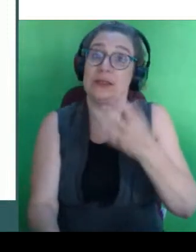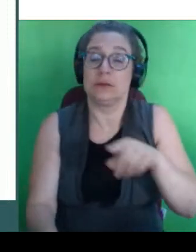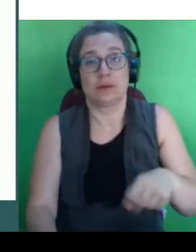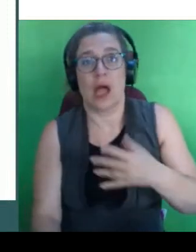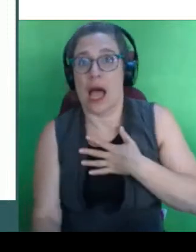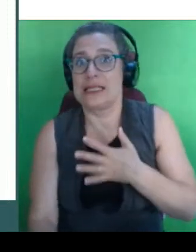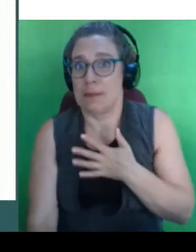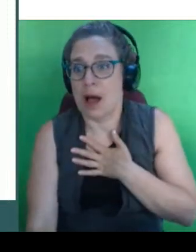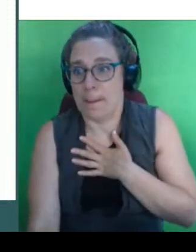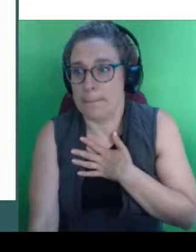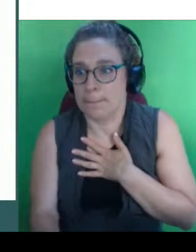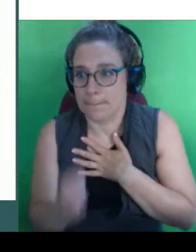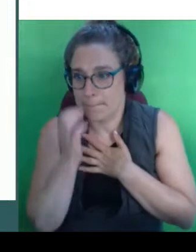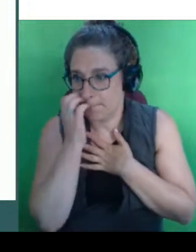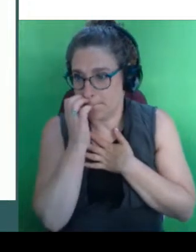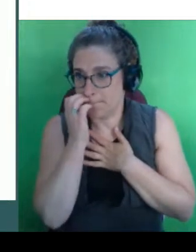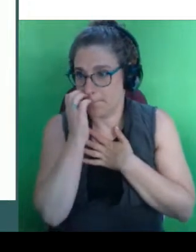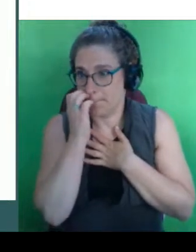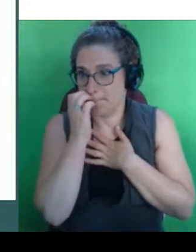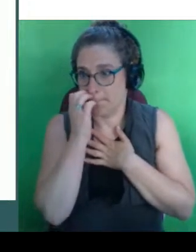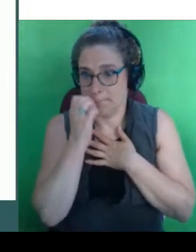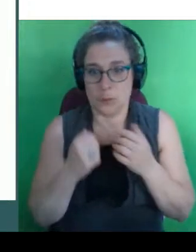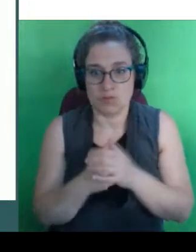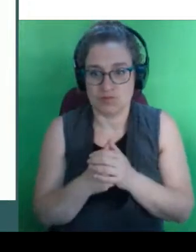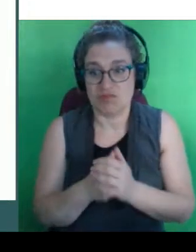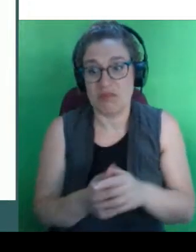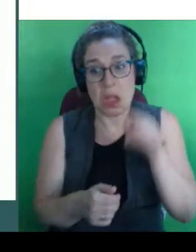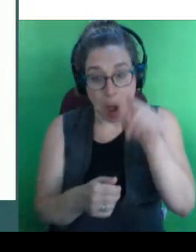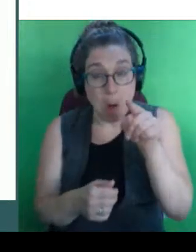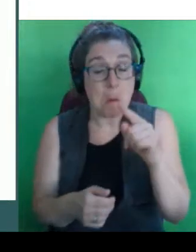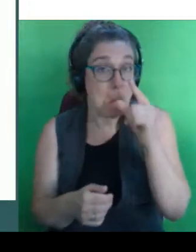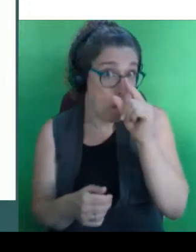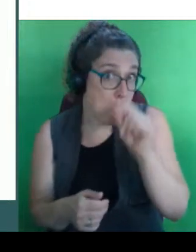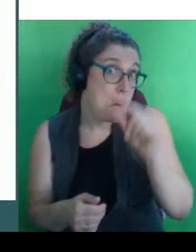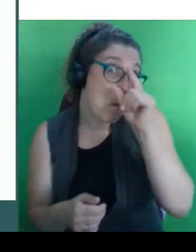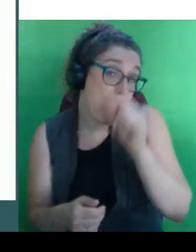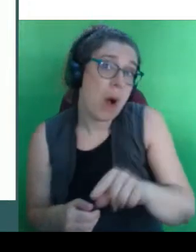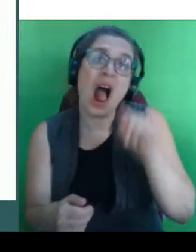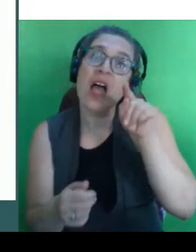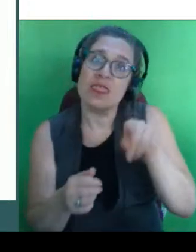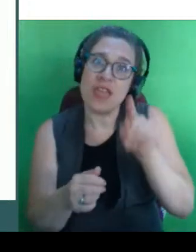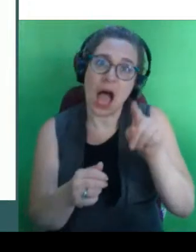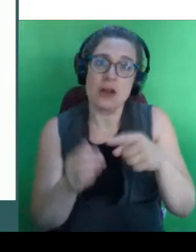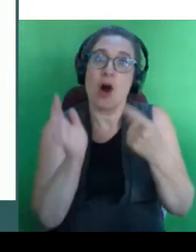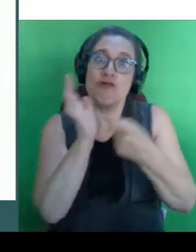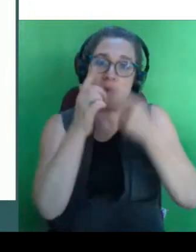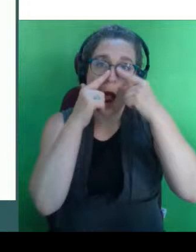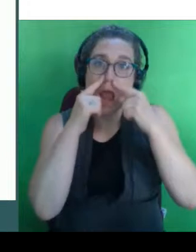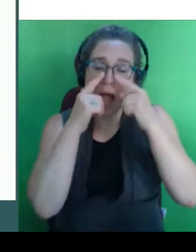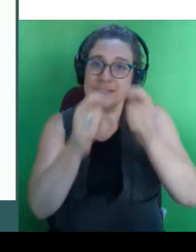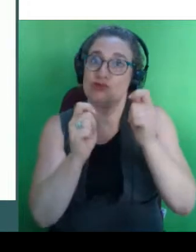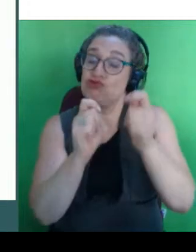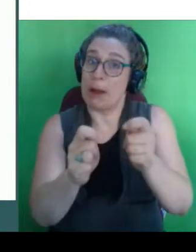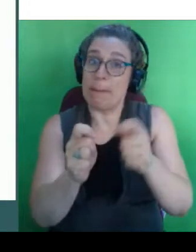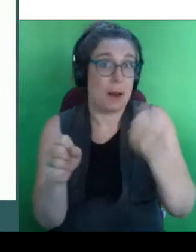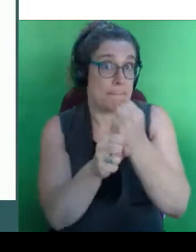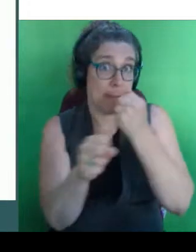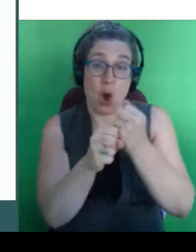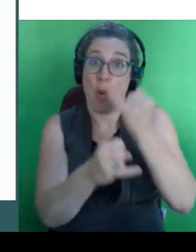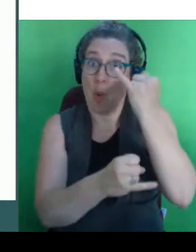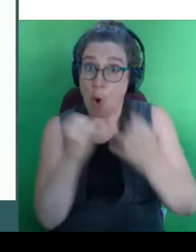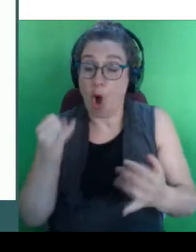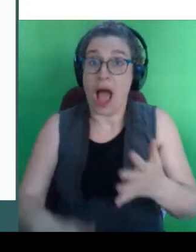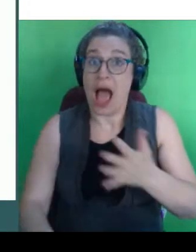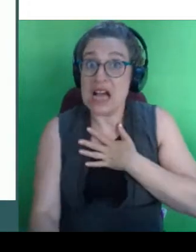Now, there's evidence from good retrospective studies showing that rhinitis treatment reduces asthma exacerbations, hospitalization,